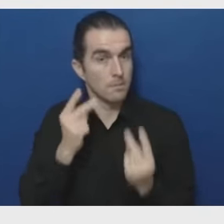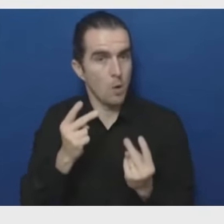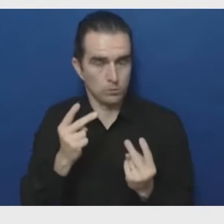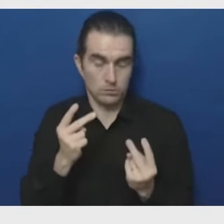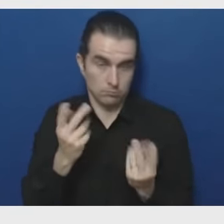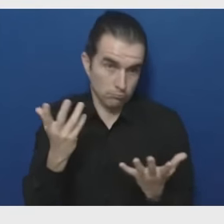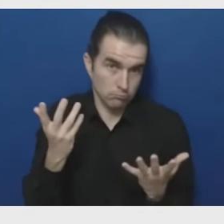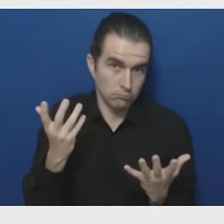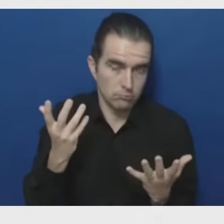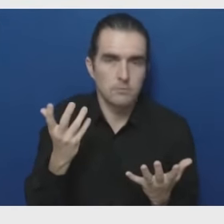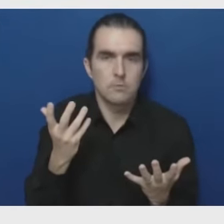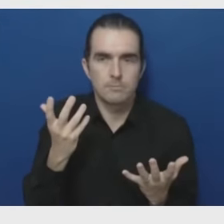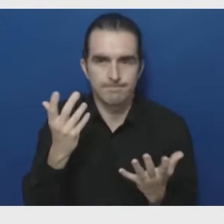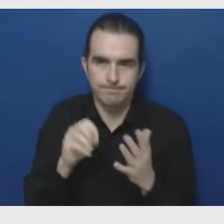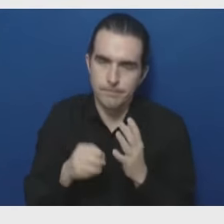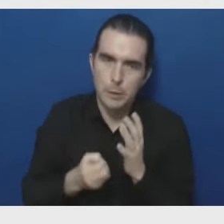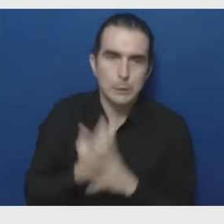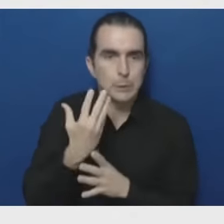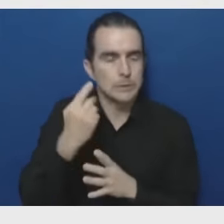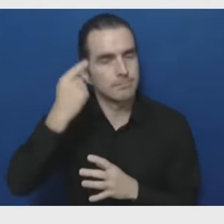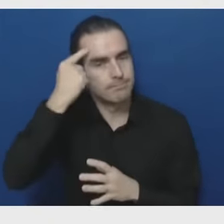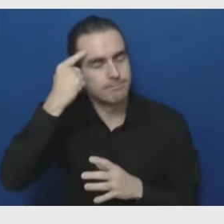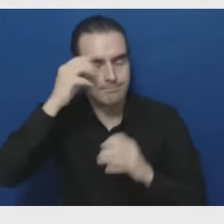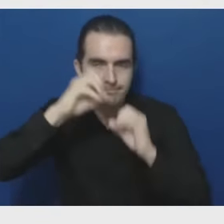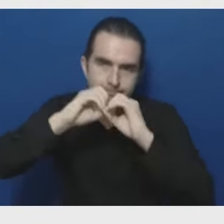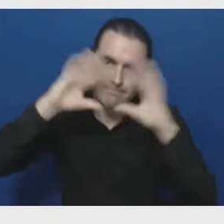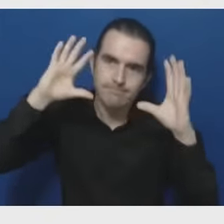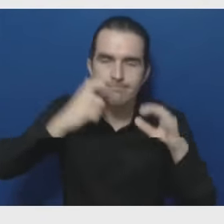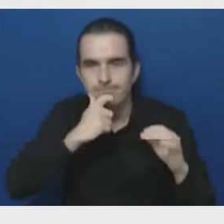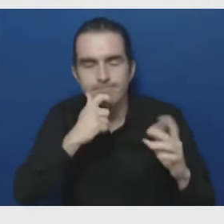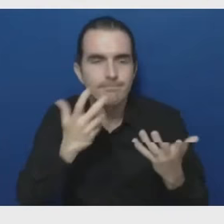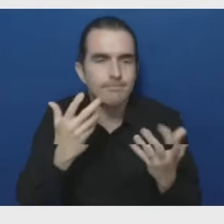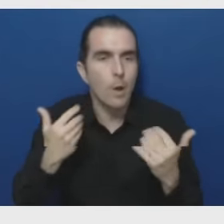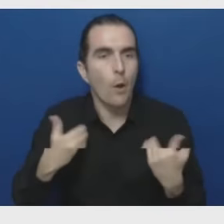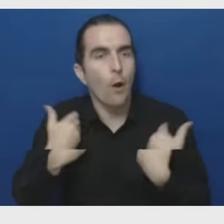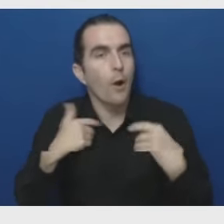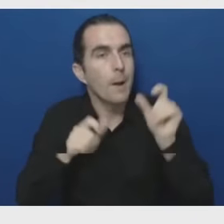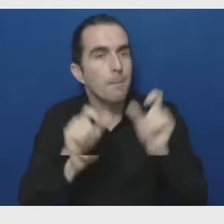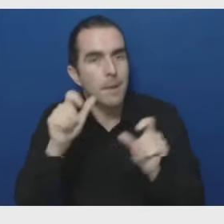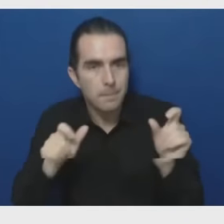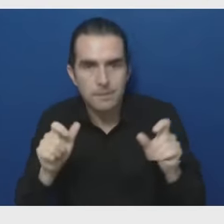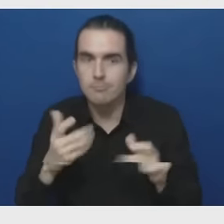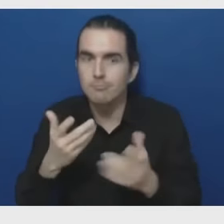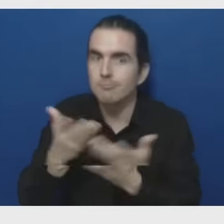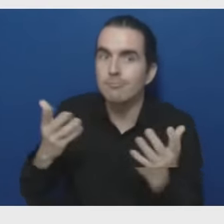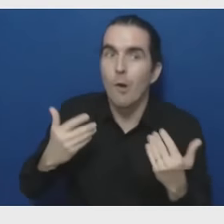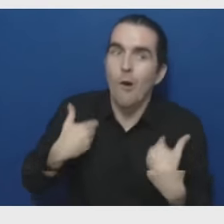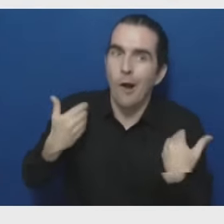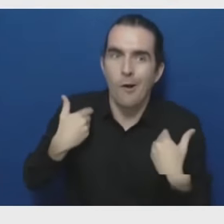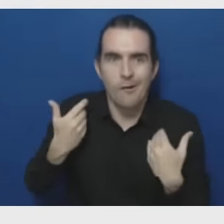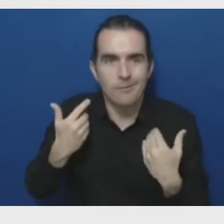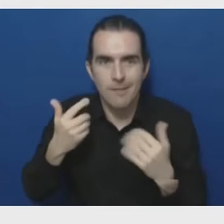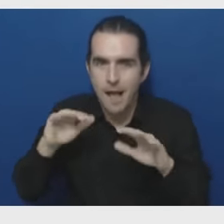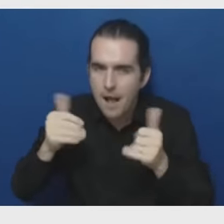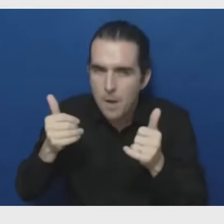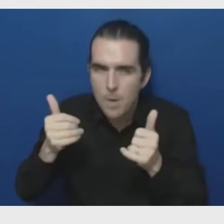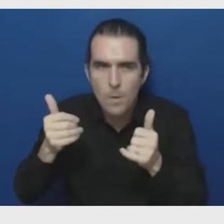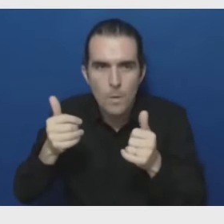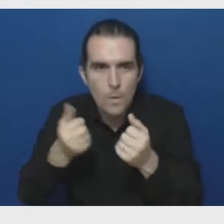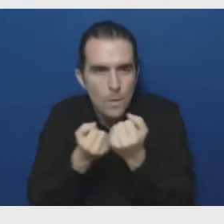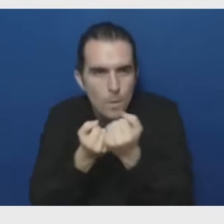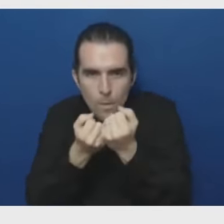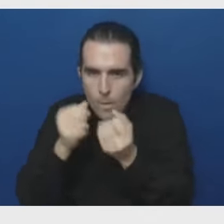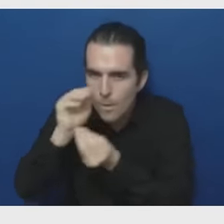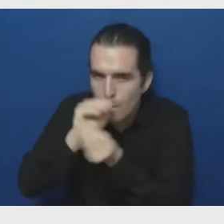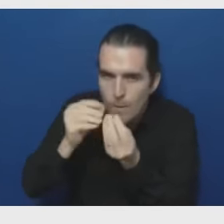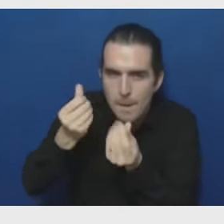and having them model together with partners practical ways of accessing finance for them to actually implement